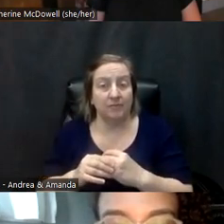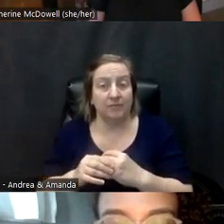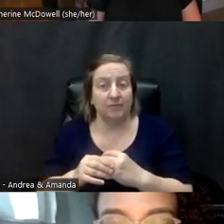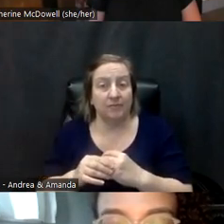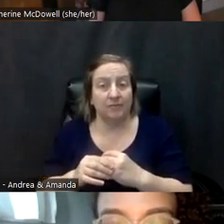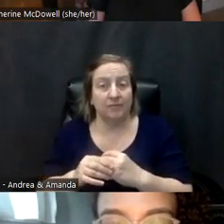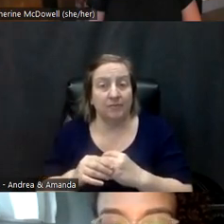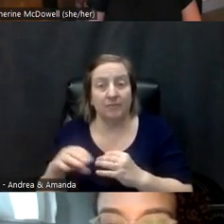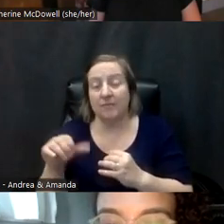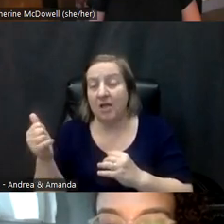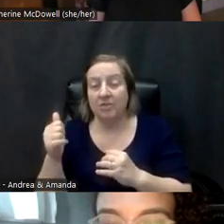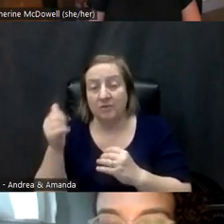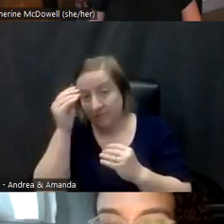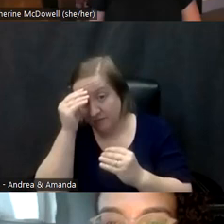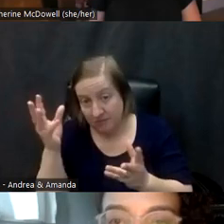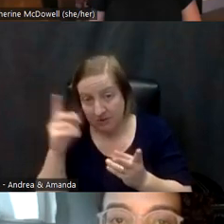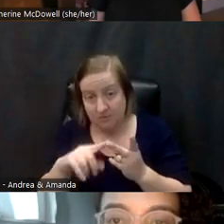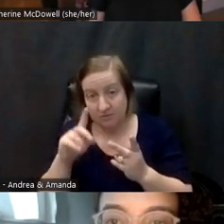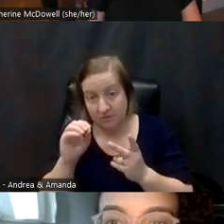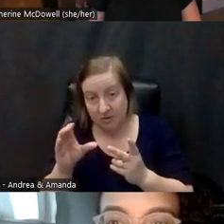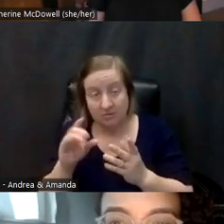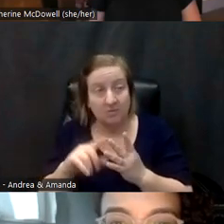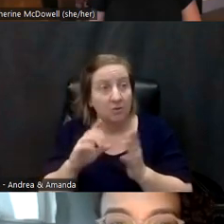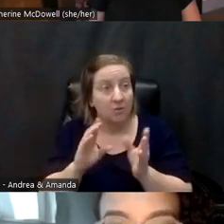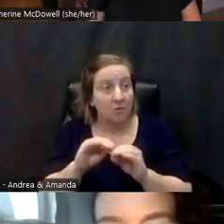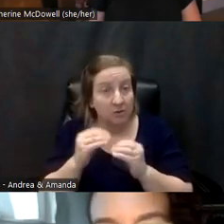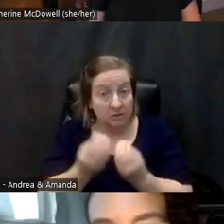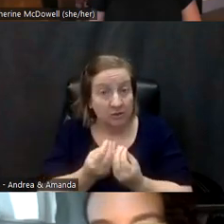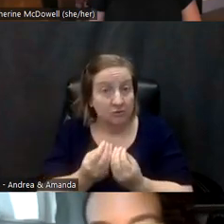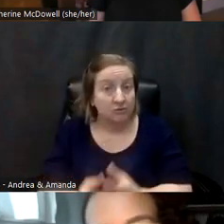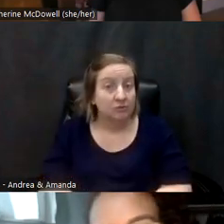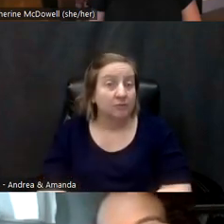piece of information or document, organization?